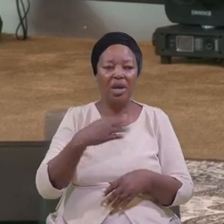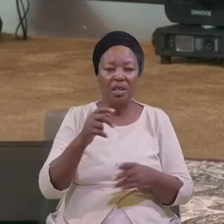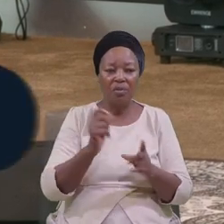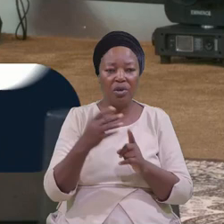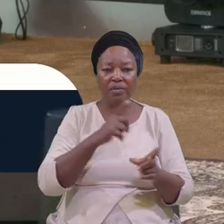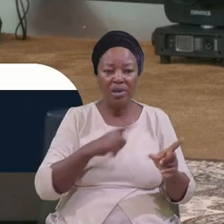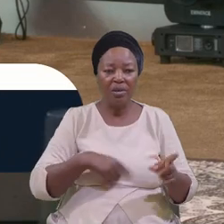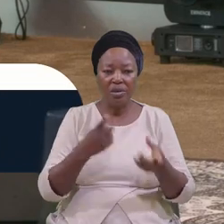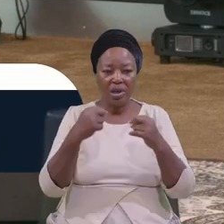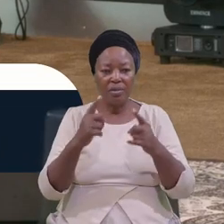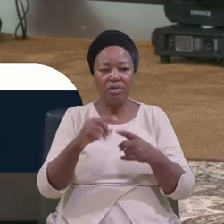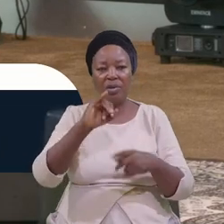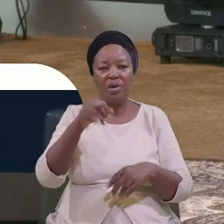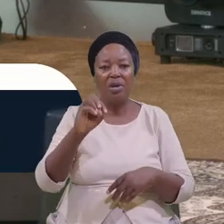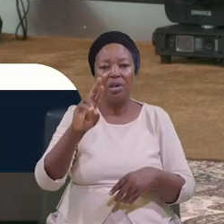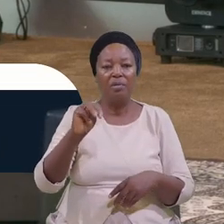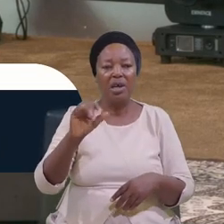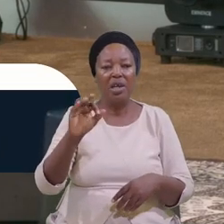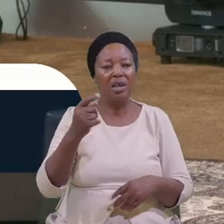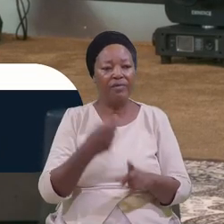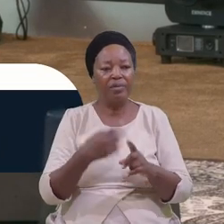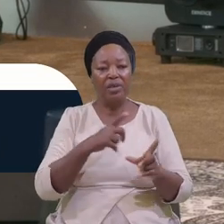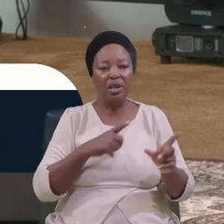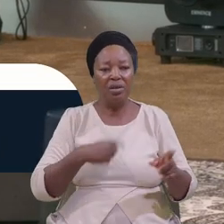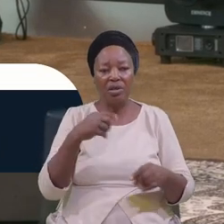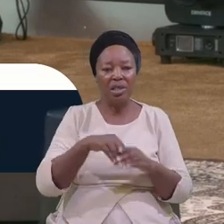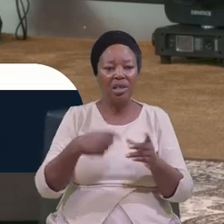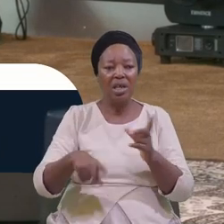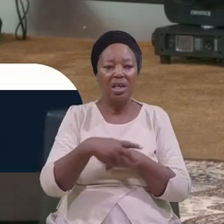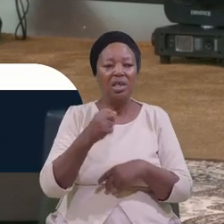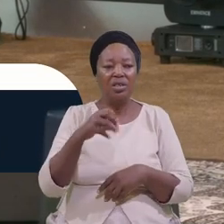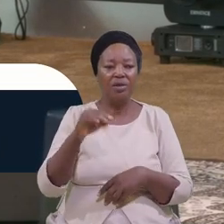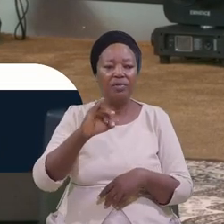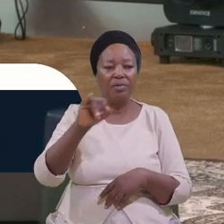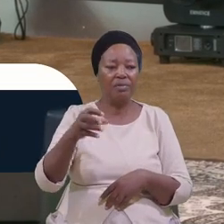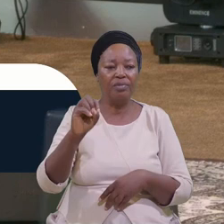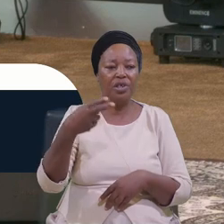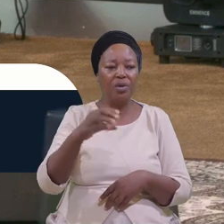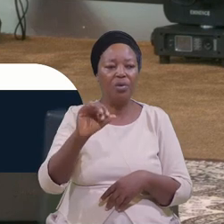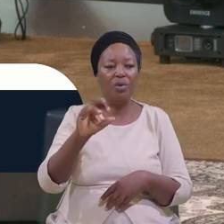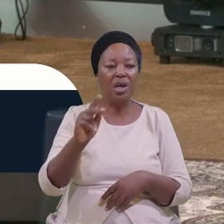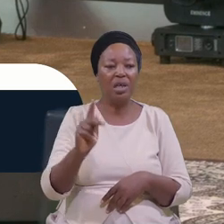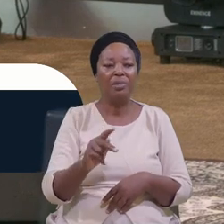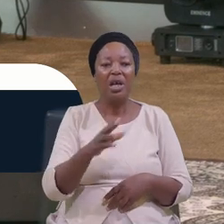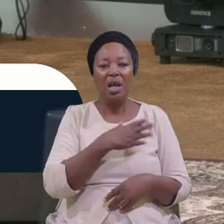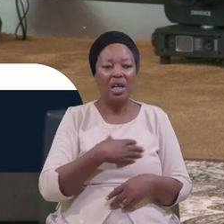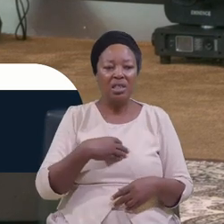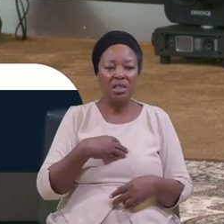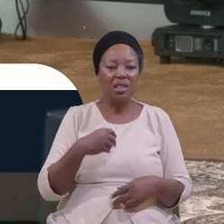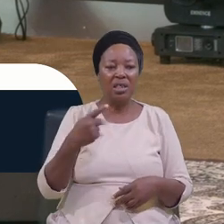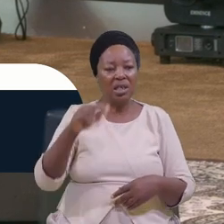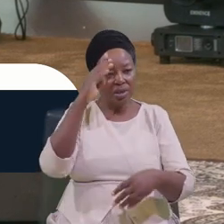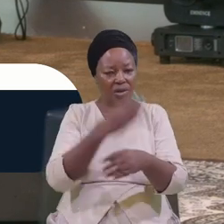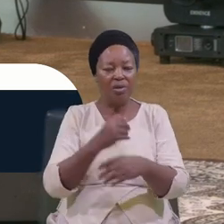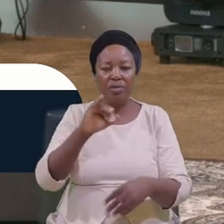unto Jeremiah from the Lord in the days of Jehoiakim, the son of Josiah, king of Judah, saying in verse